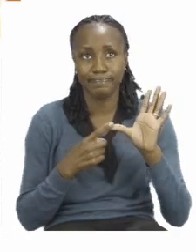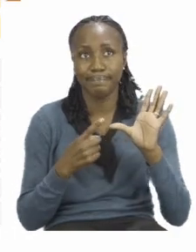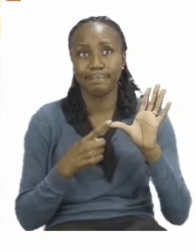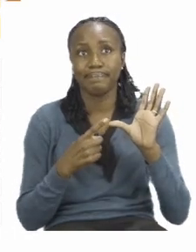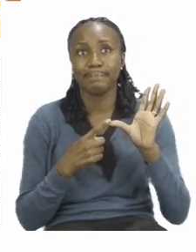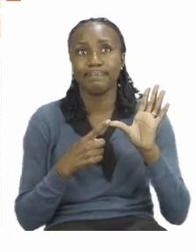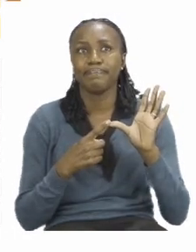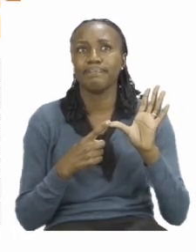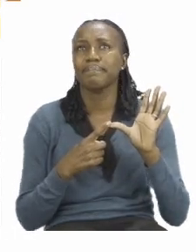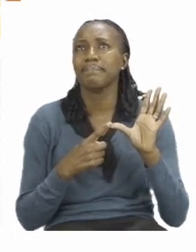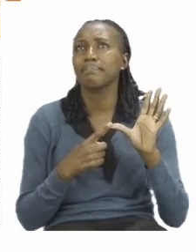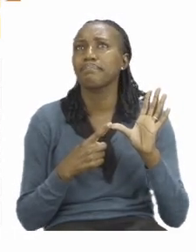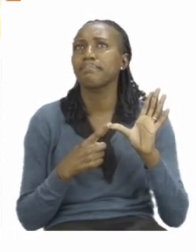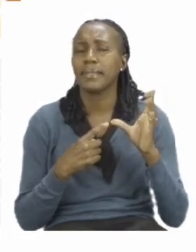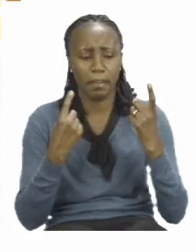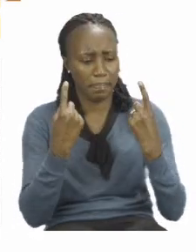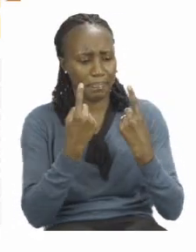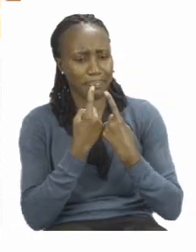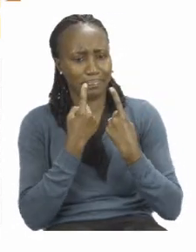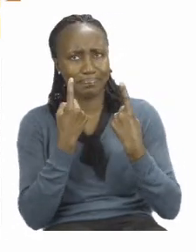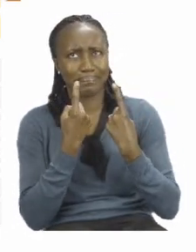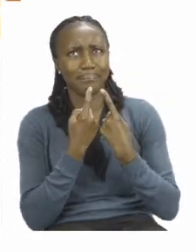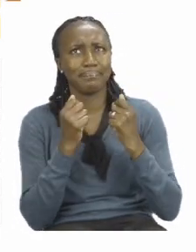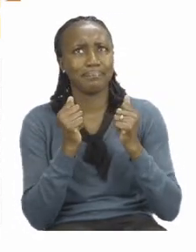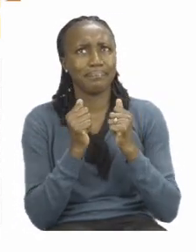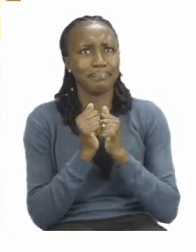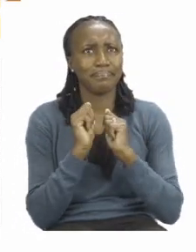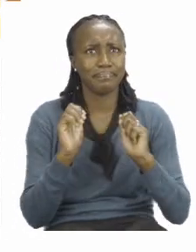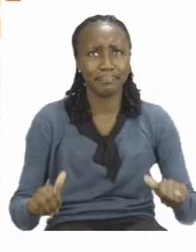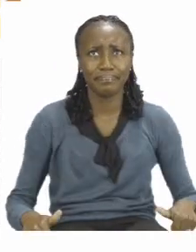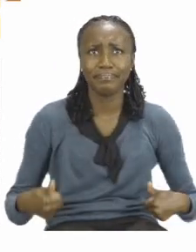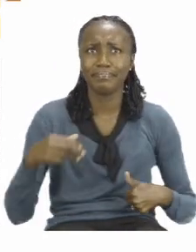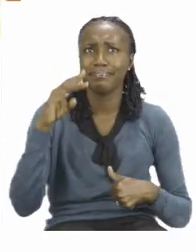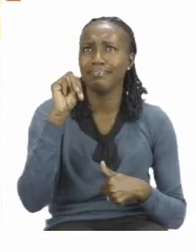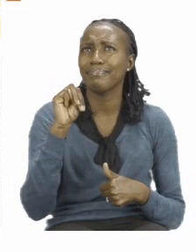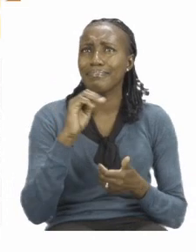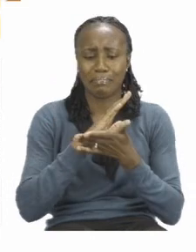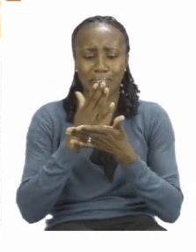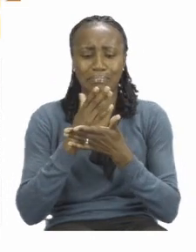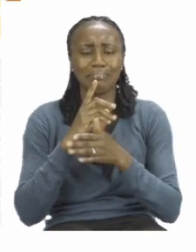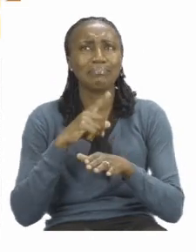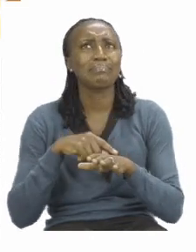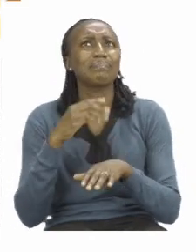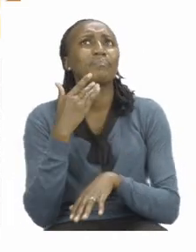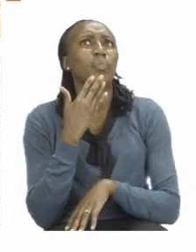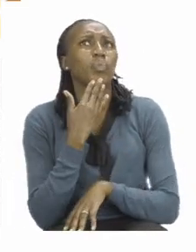says, who plays with Mike sometimes?